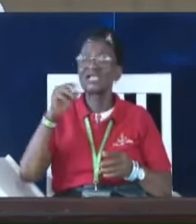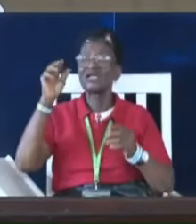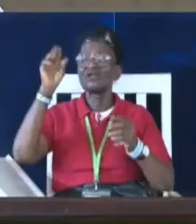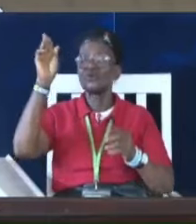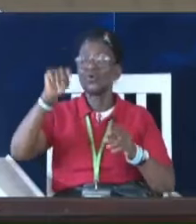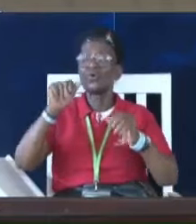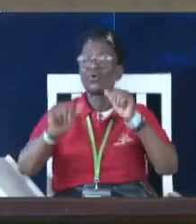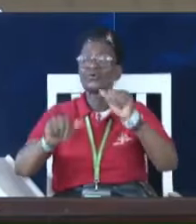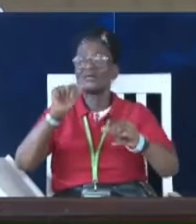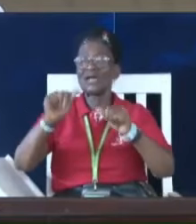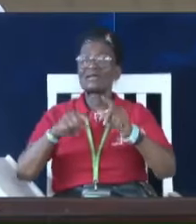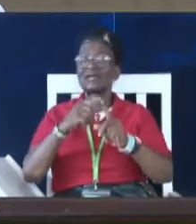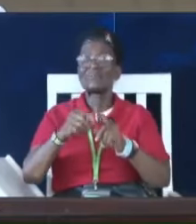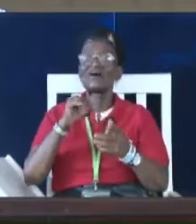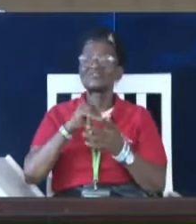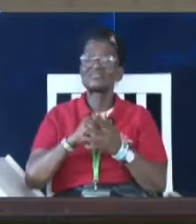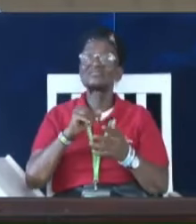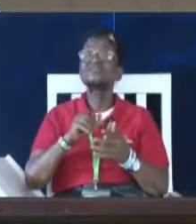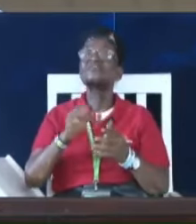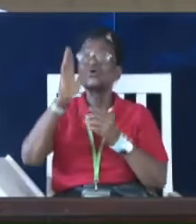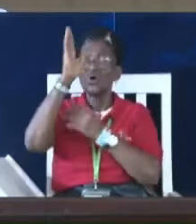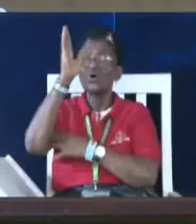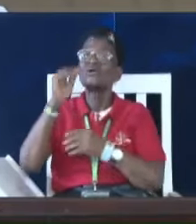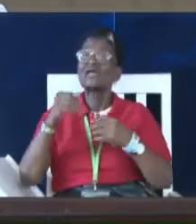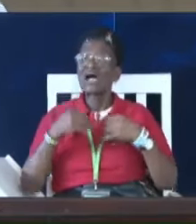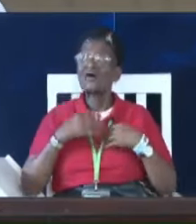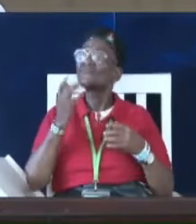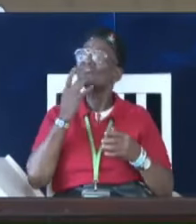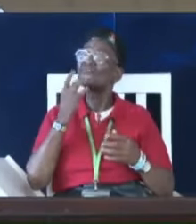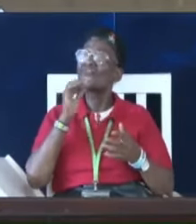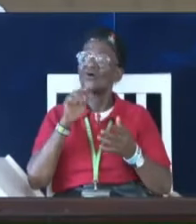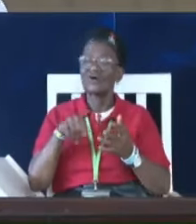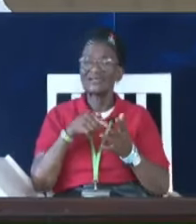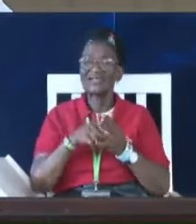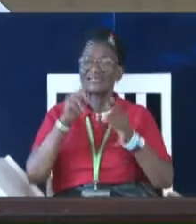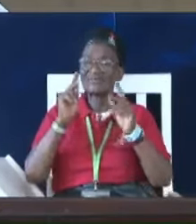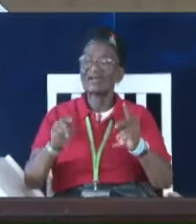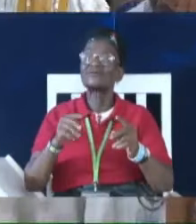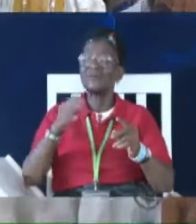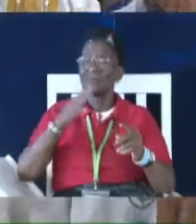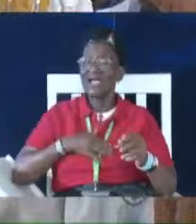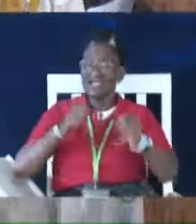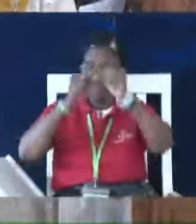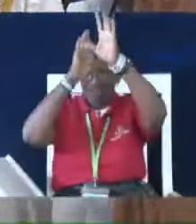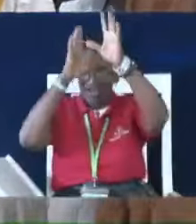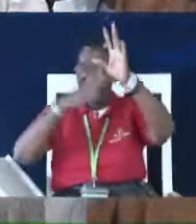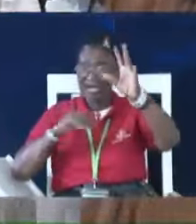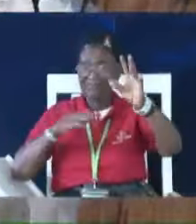God has favored this fellow. Ah, my Father and my God, release unto us.